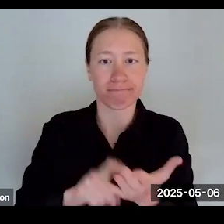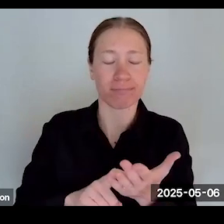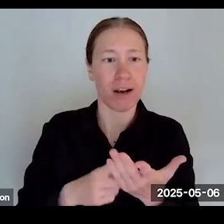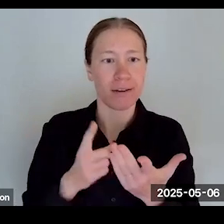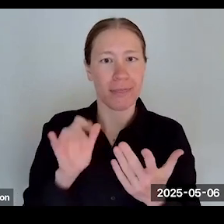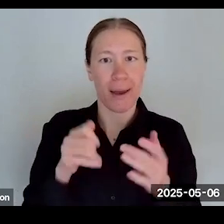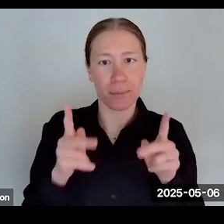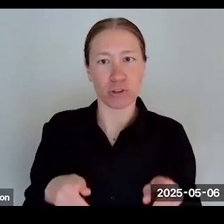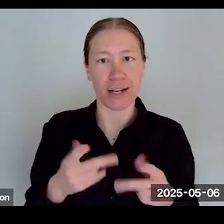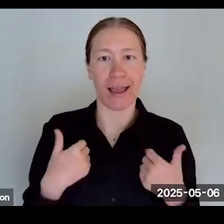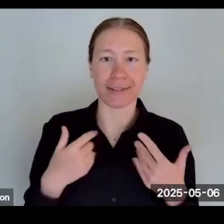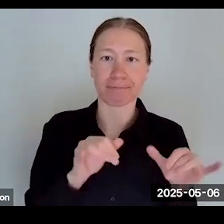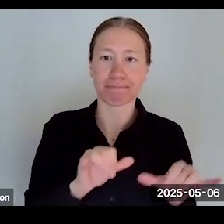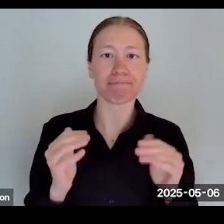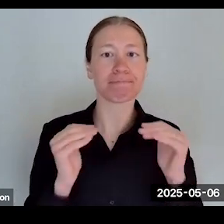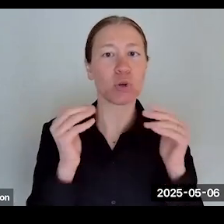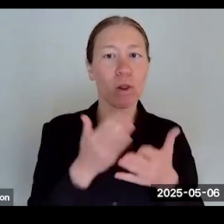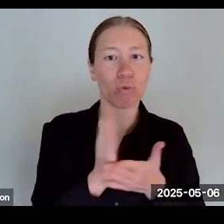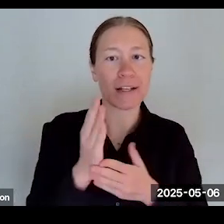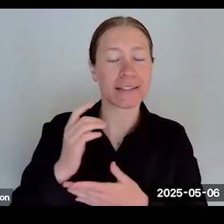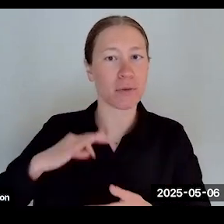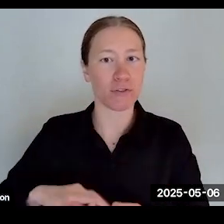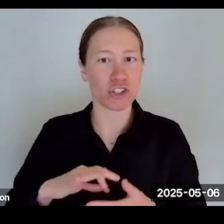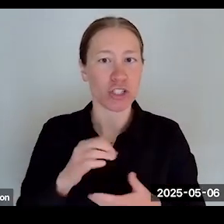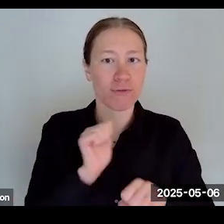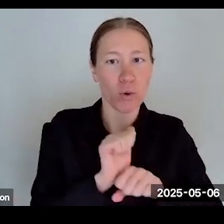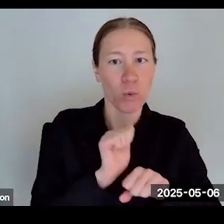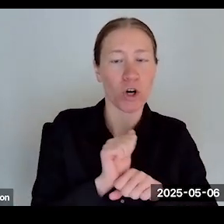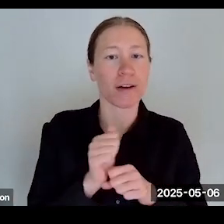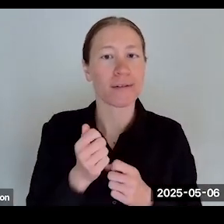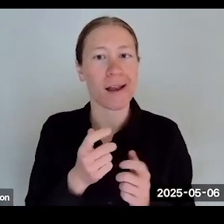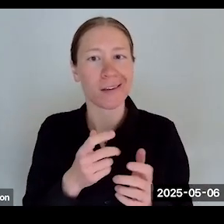same rights and privileges in employment as those without disabilities.